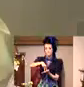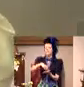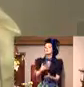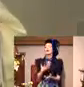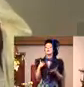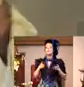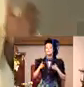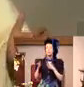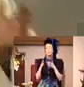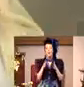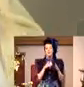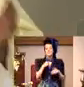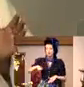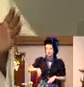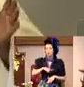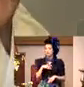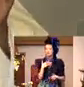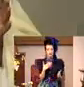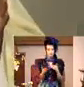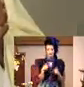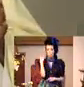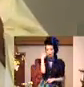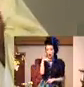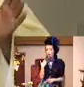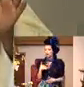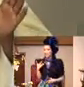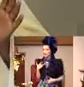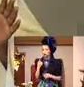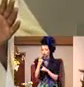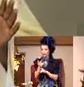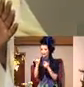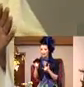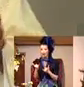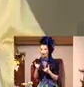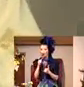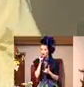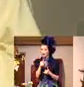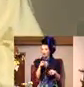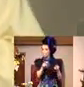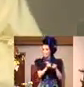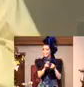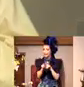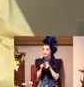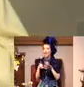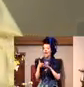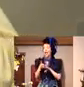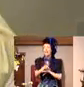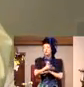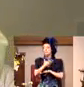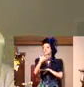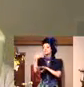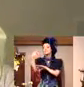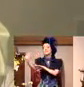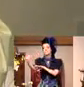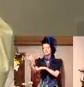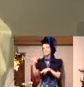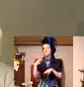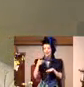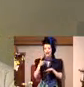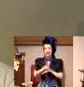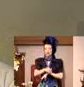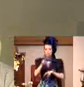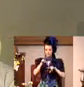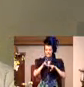which we, however it looks and feels right now, will not be the same after we leave and as we are sitting even in